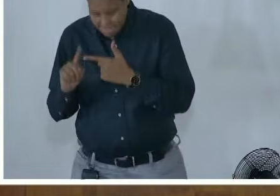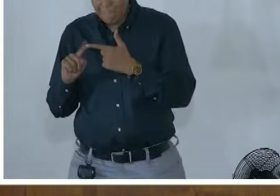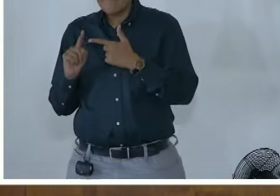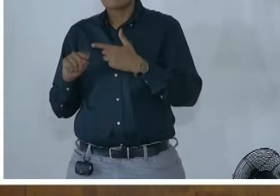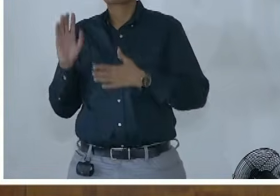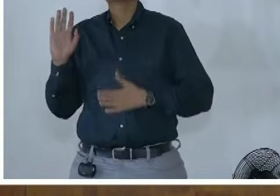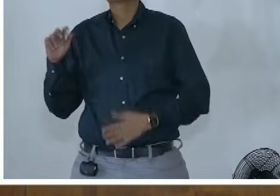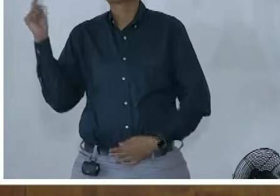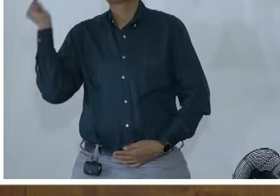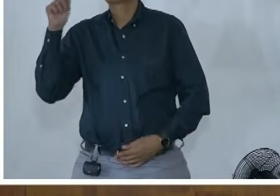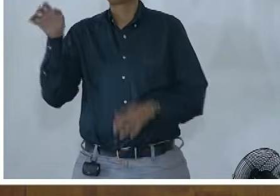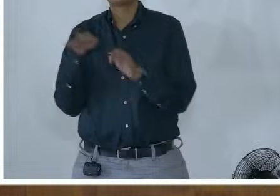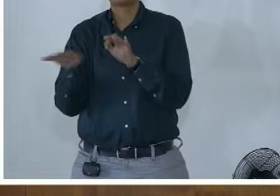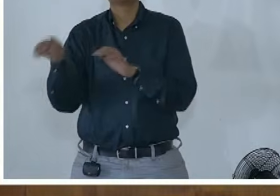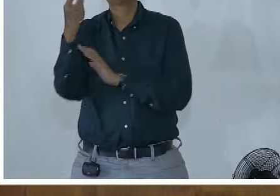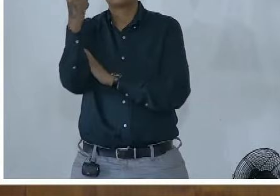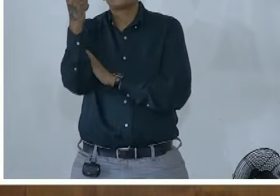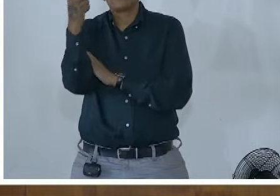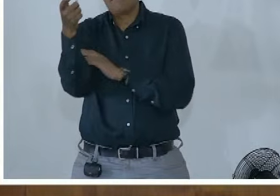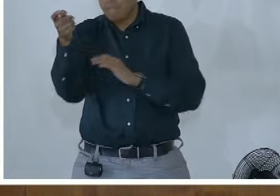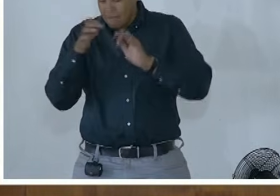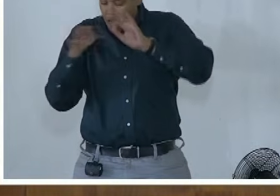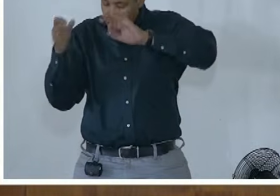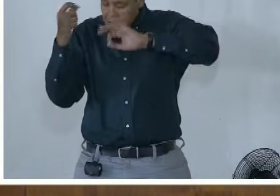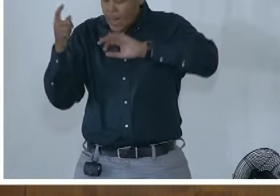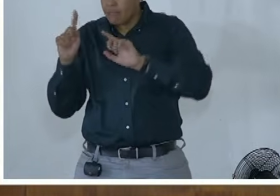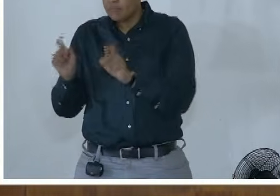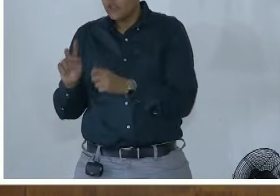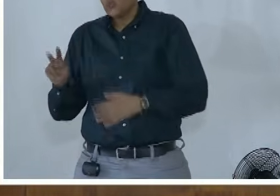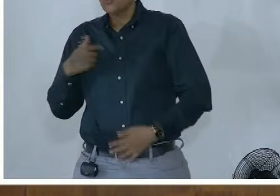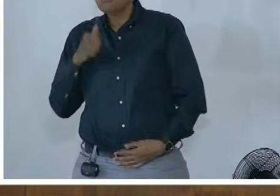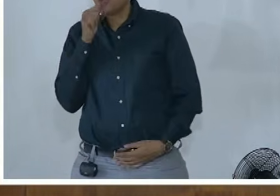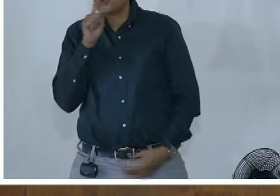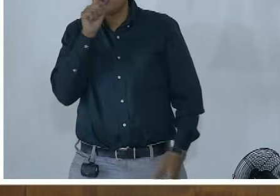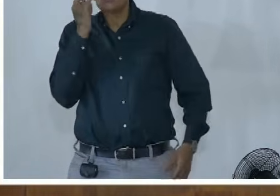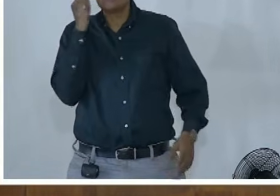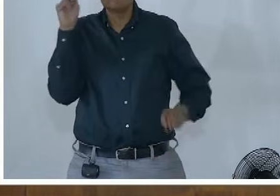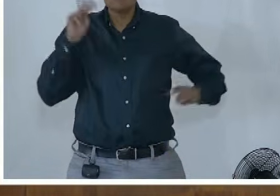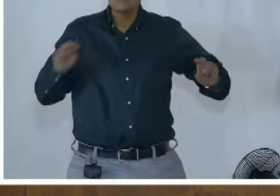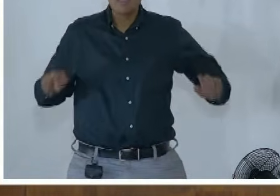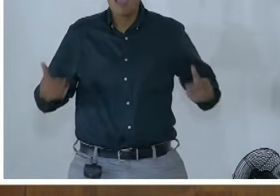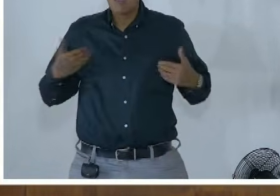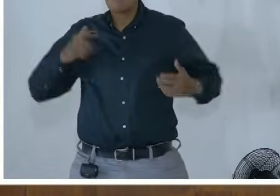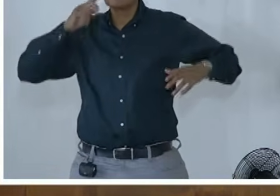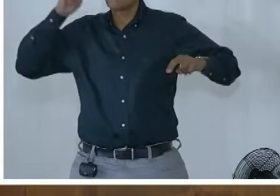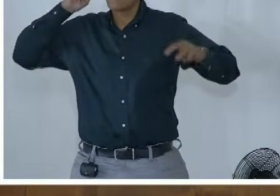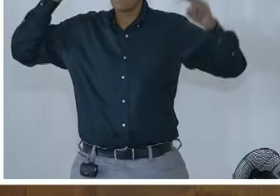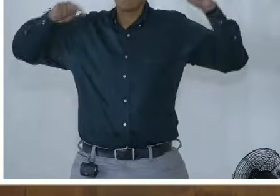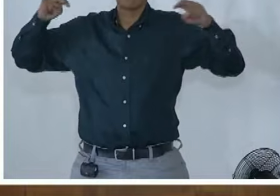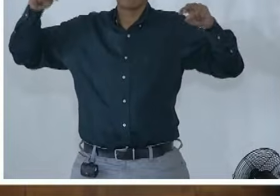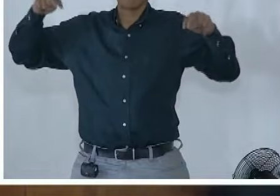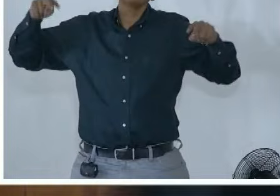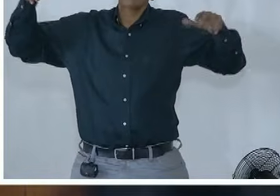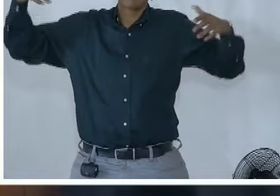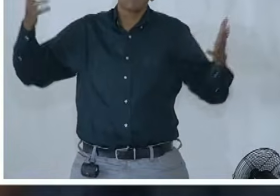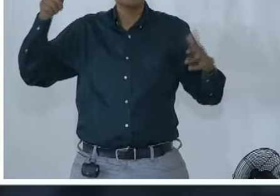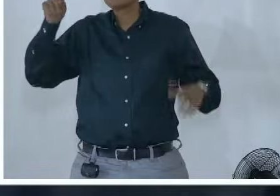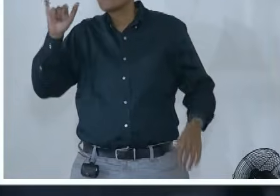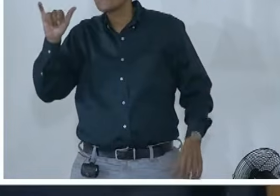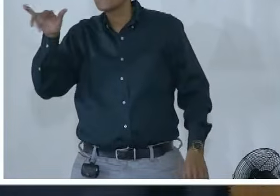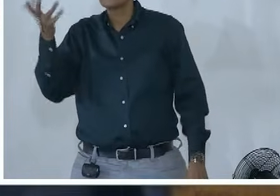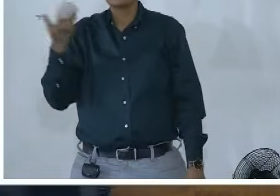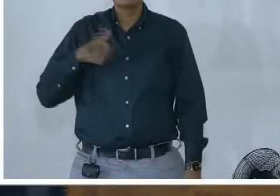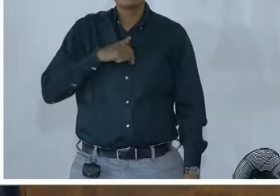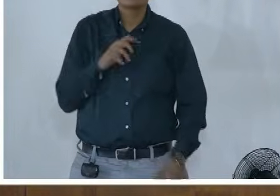at clause 11.2, I'm not sure if there was an oversight or if it is that